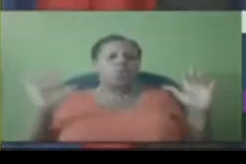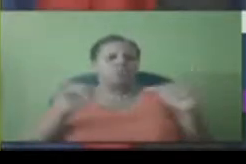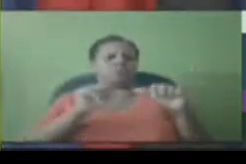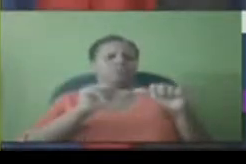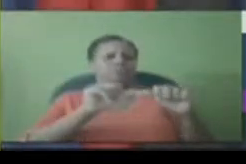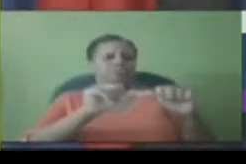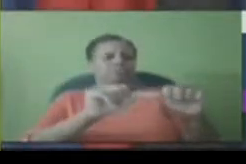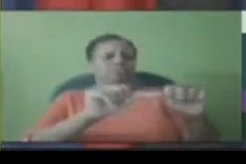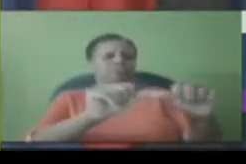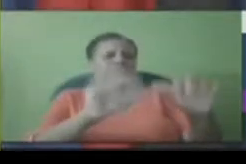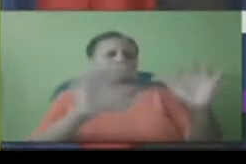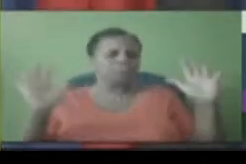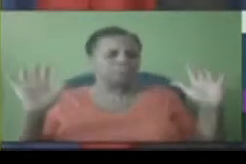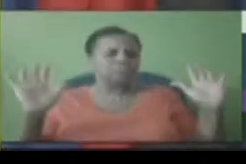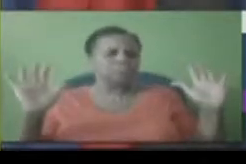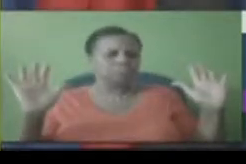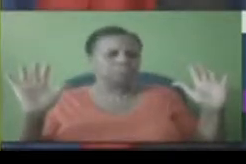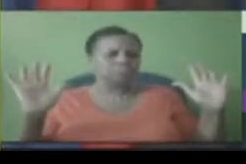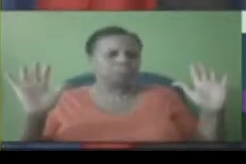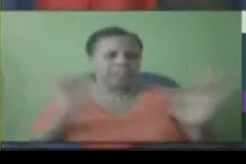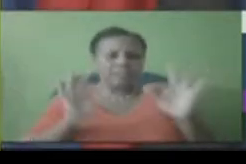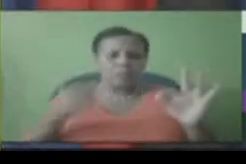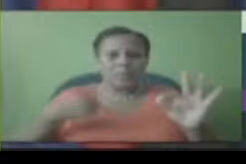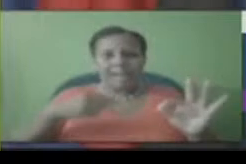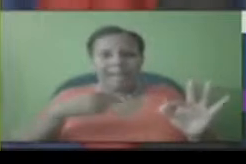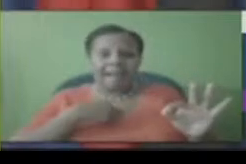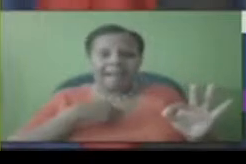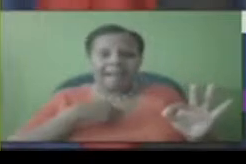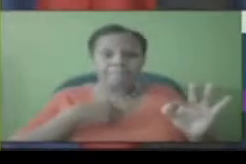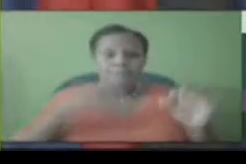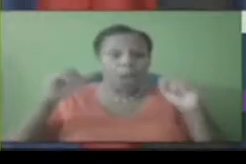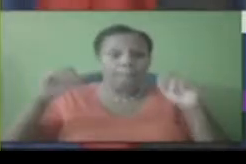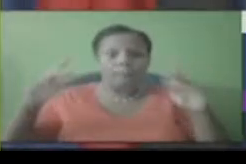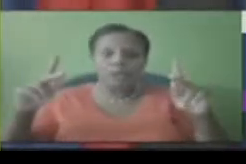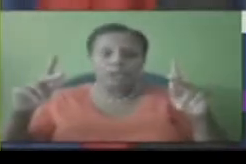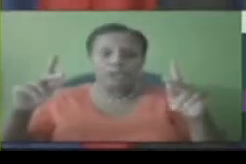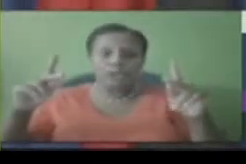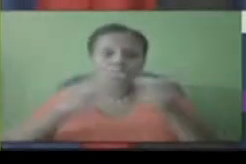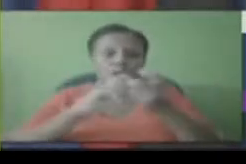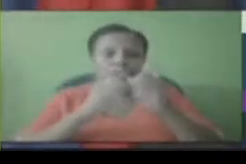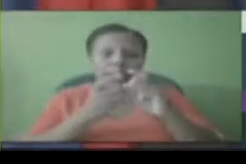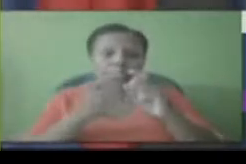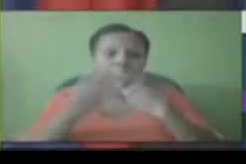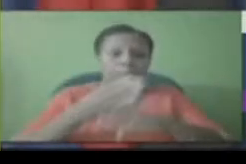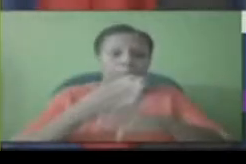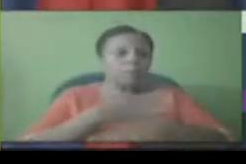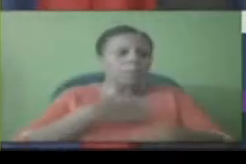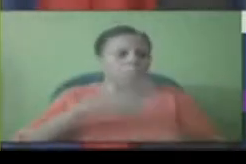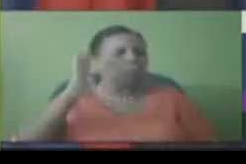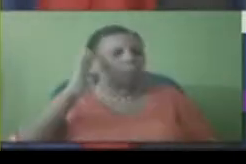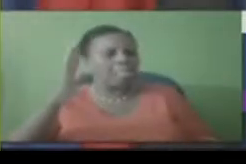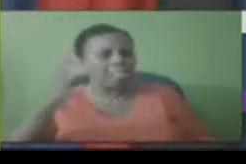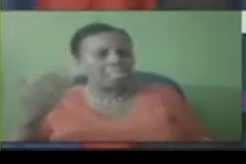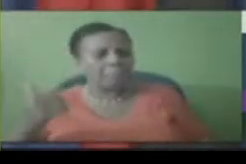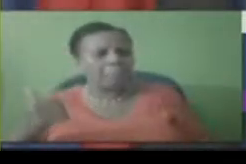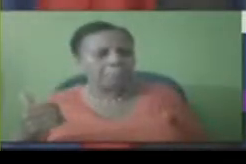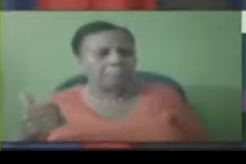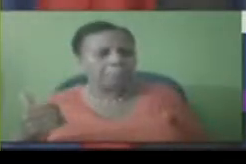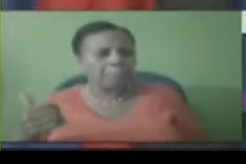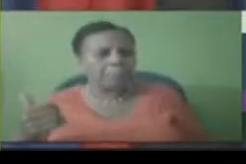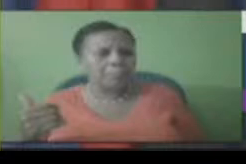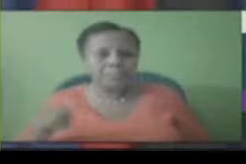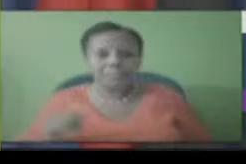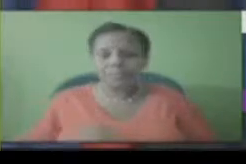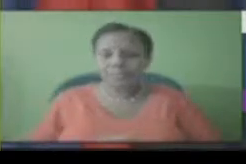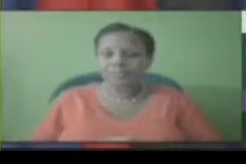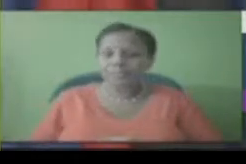do it. Yeah? So that the minute we see that we could do that without damaging the progress we're making, we will do